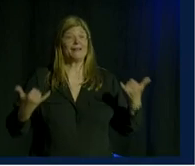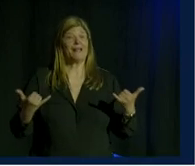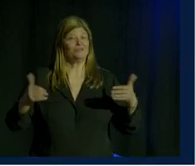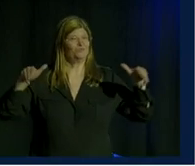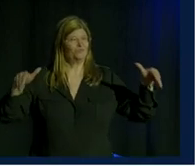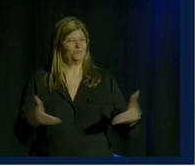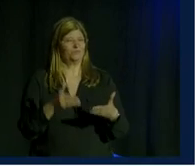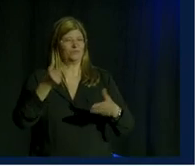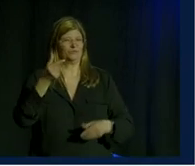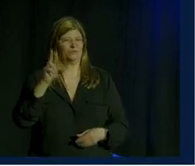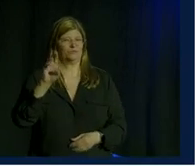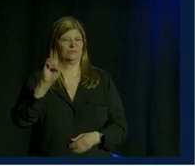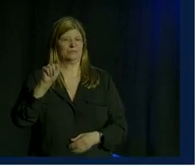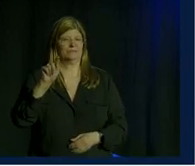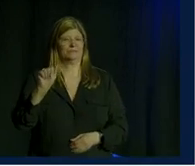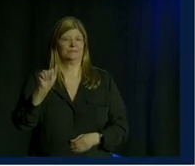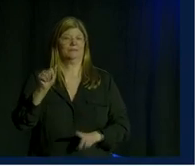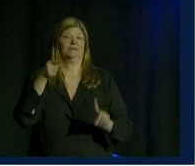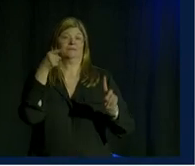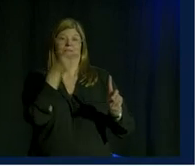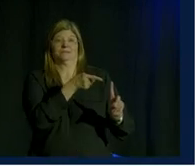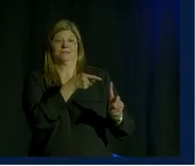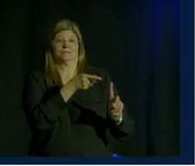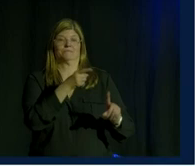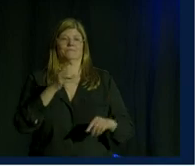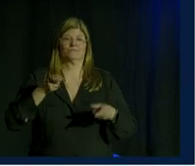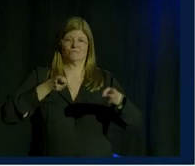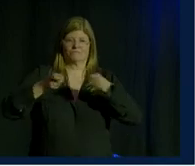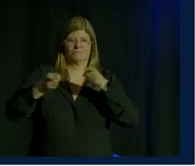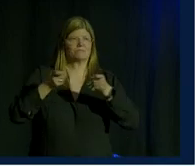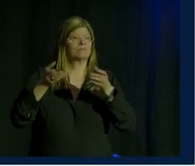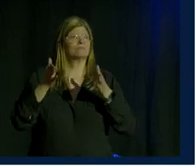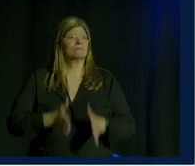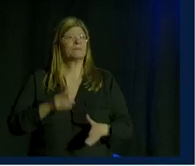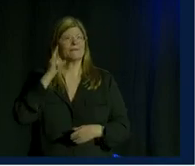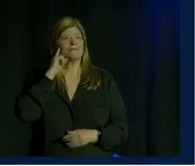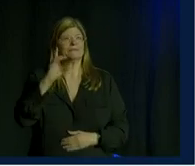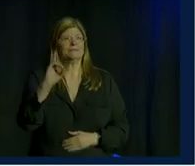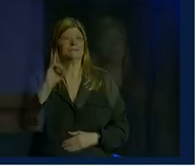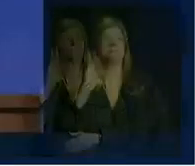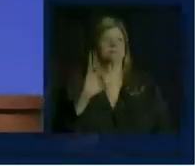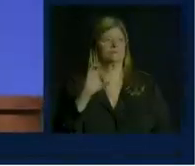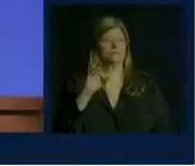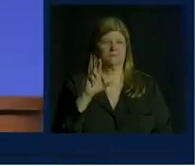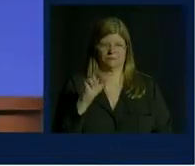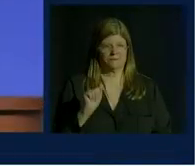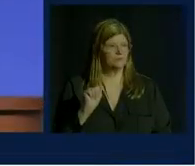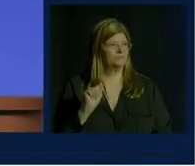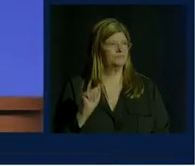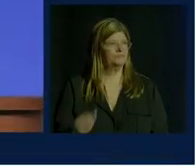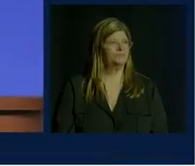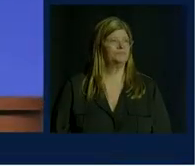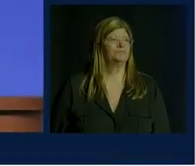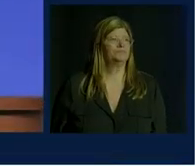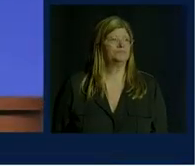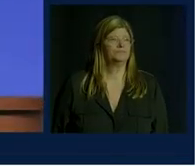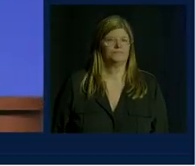at DCRA, which I was at for 7 years, and I hold very close to my heart. So Greta, to you. Thank you very much,